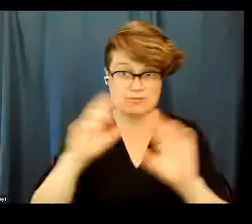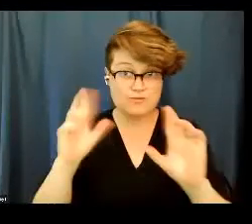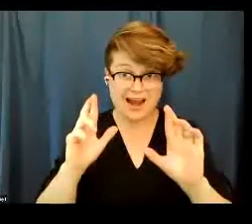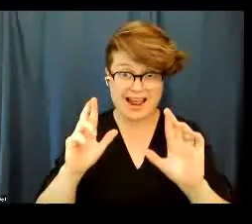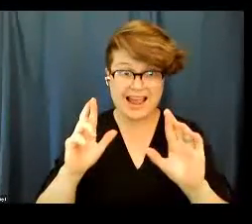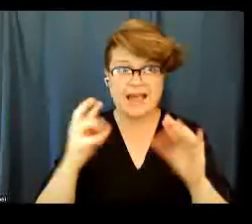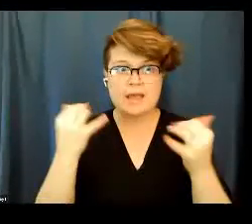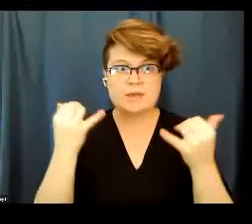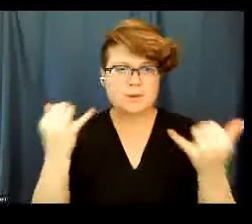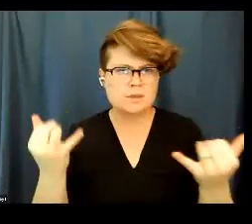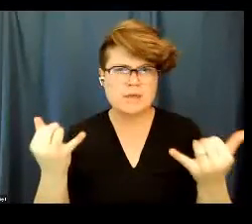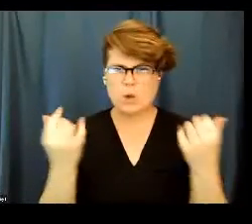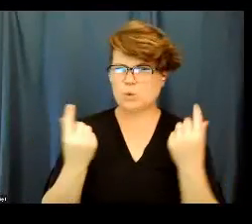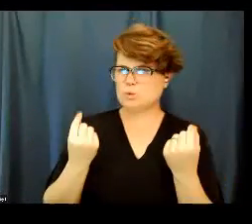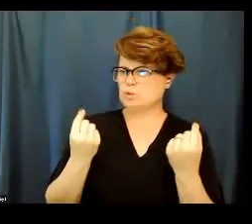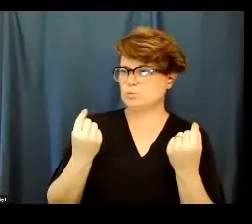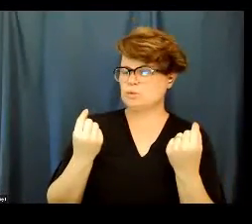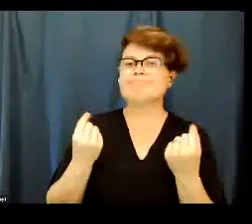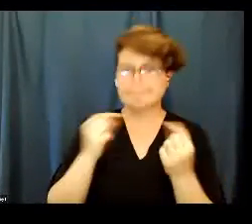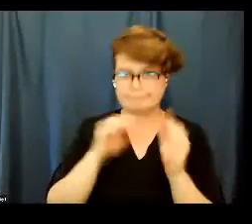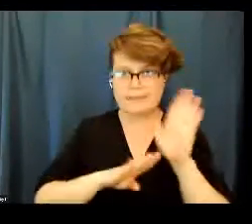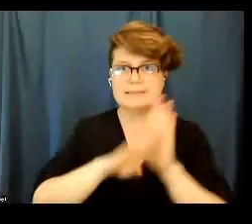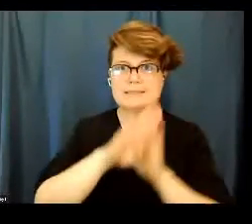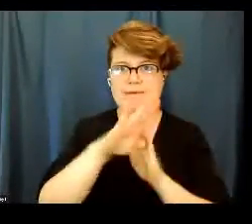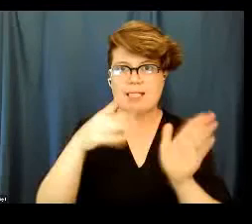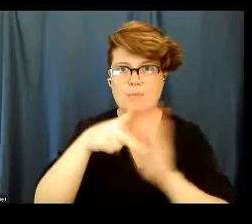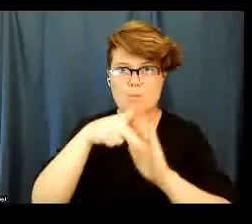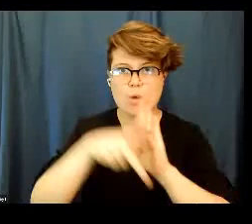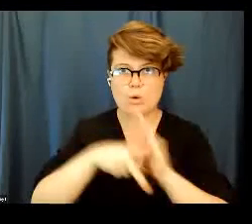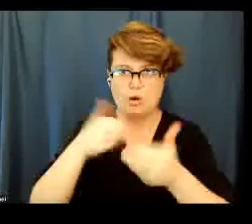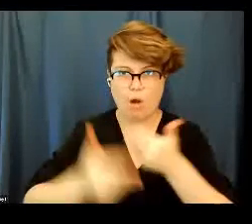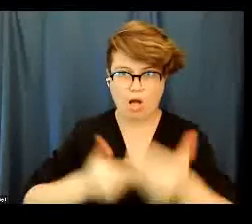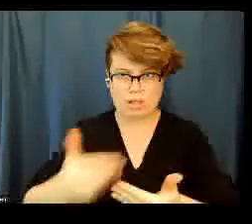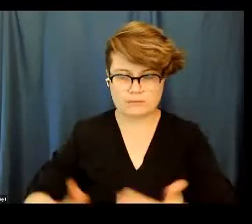development, now it's time to develop the SART protocol.